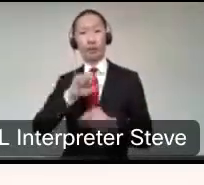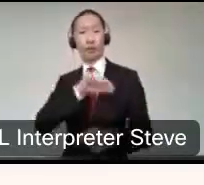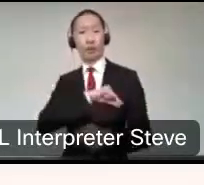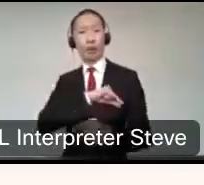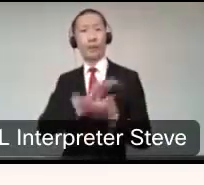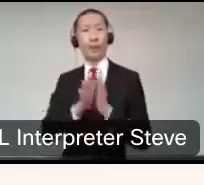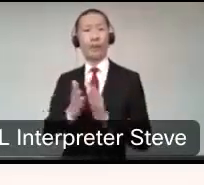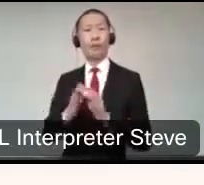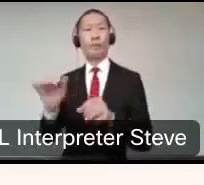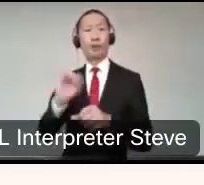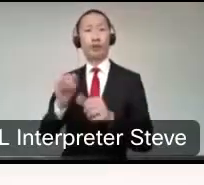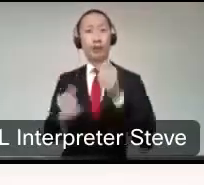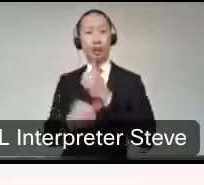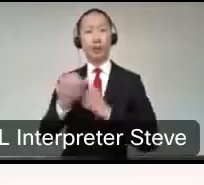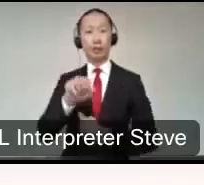for Social Security.